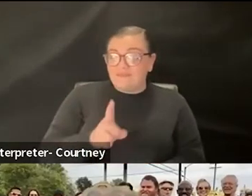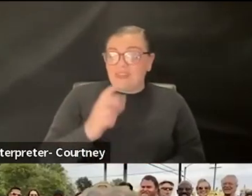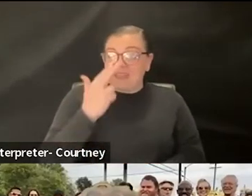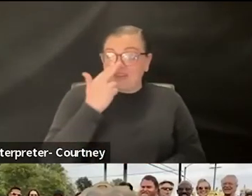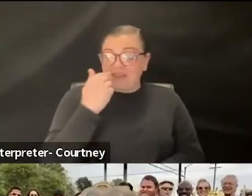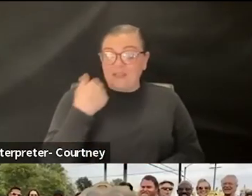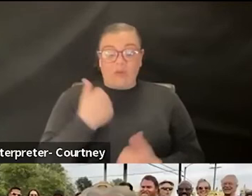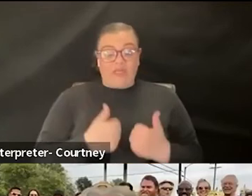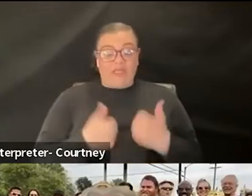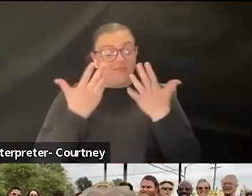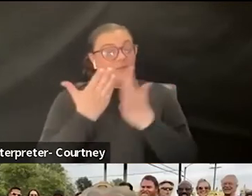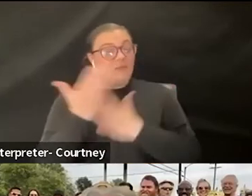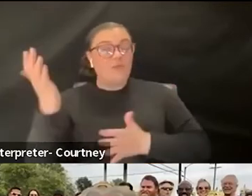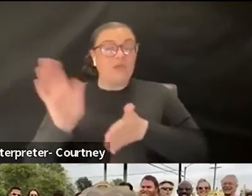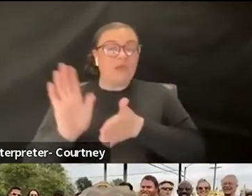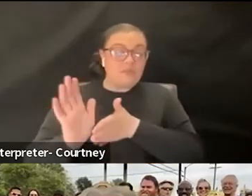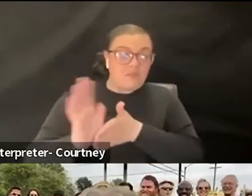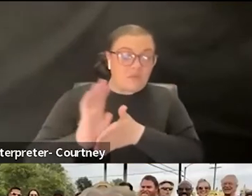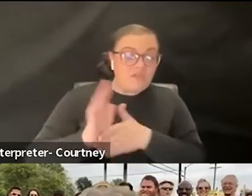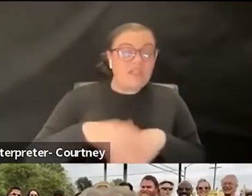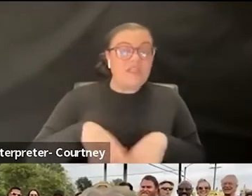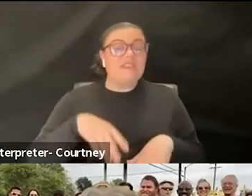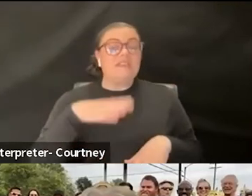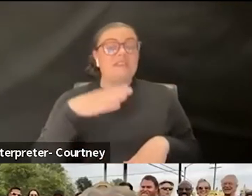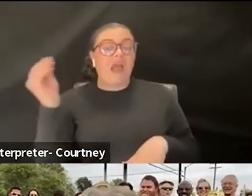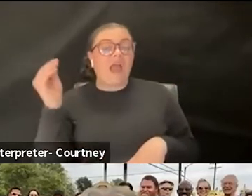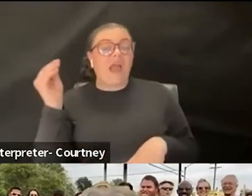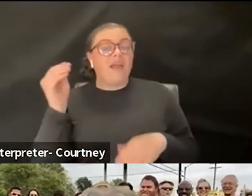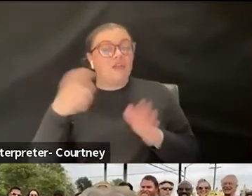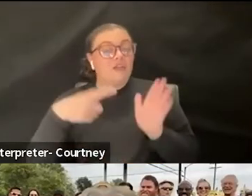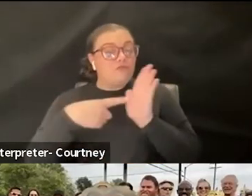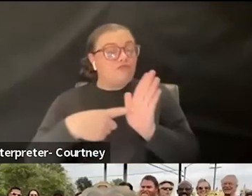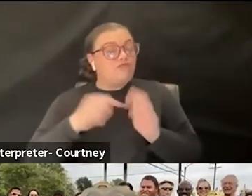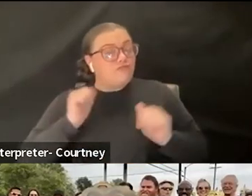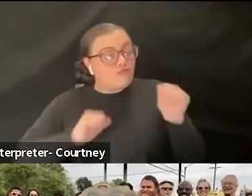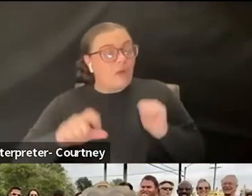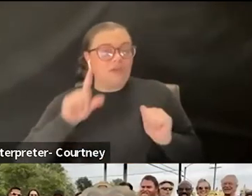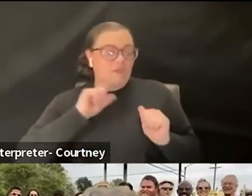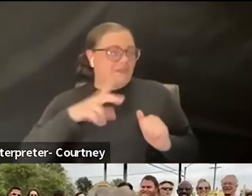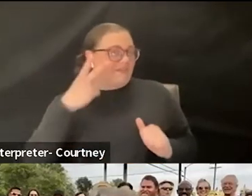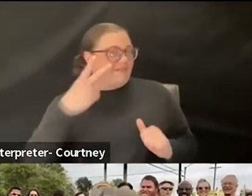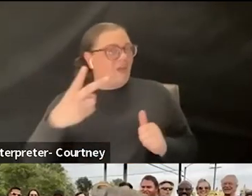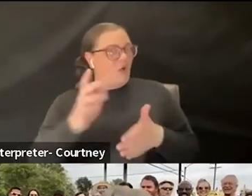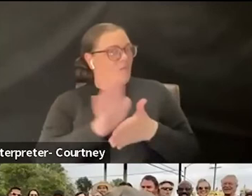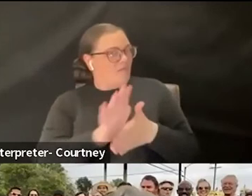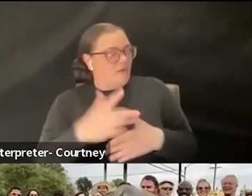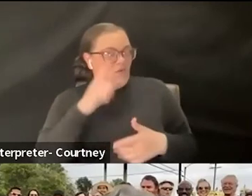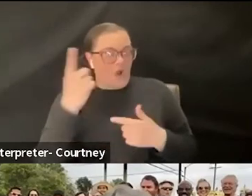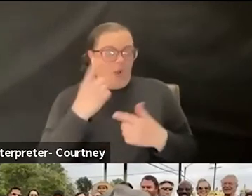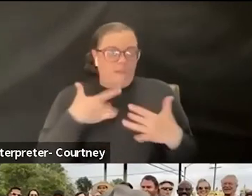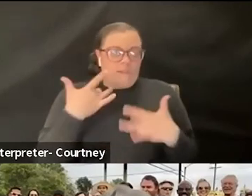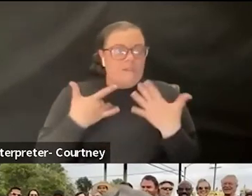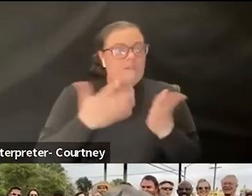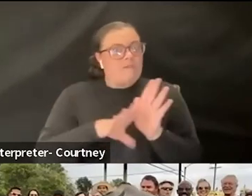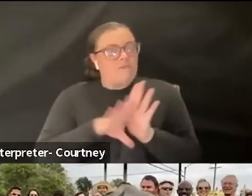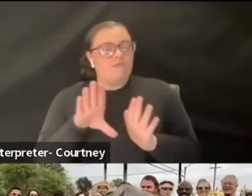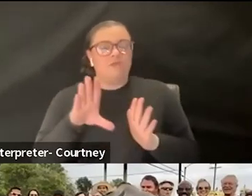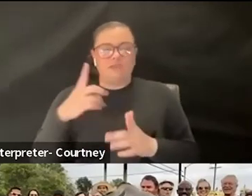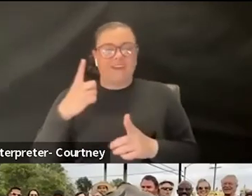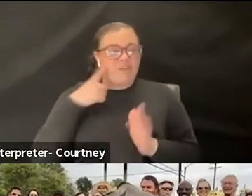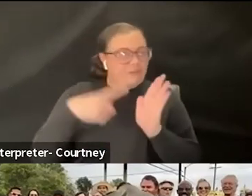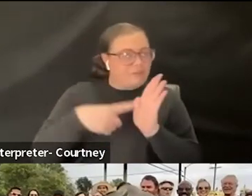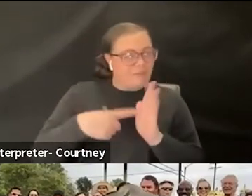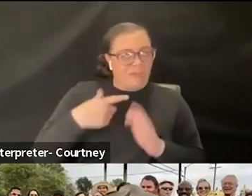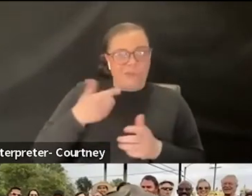we leave a movie, we're really amped up. You know, you watch a Fast and Furious and you're racing down the street. You know, it's the same kind of thing. Watch a movie